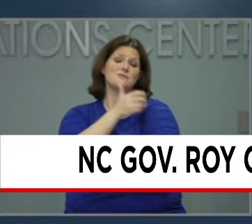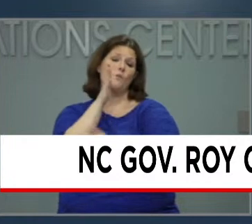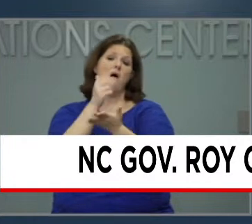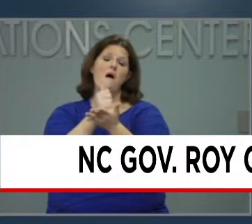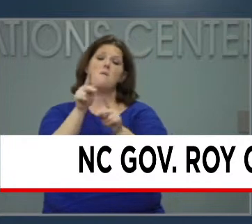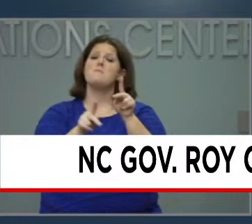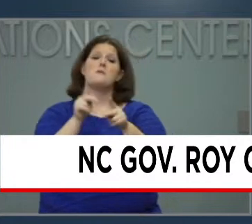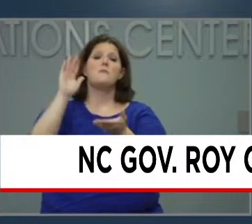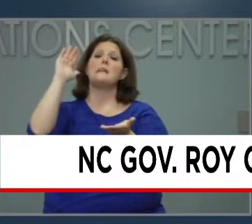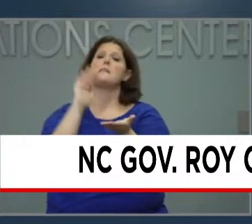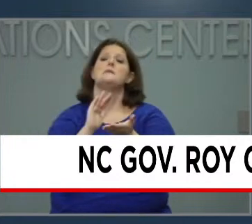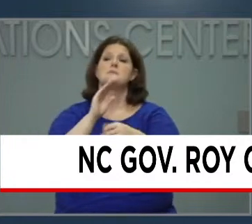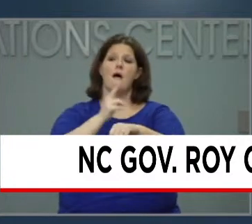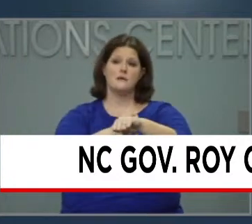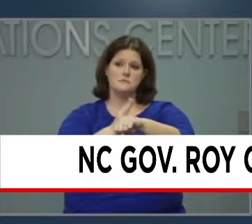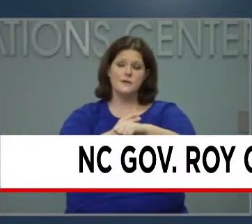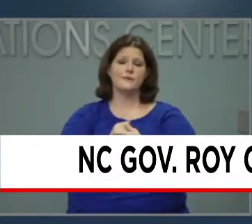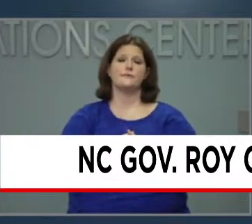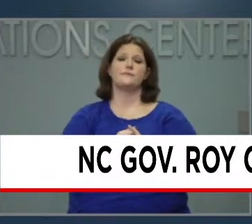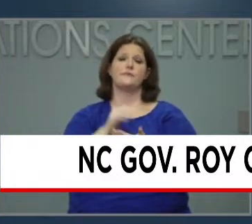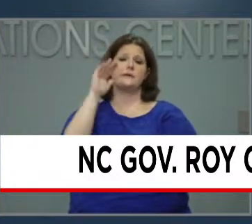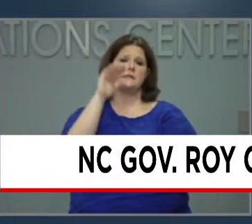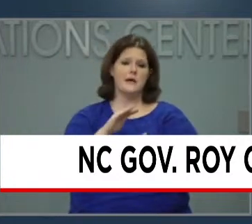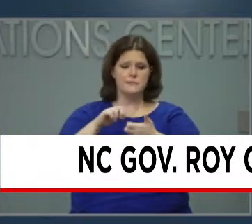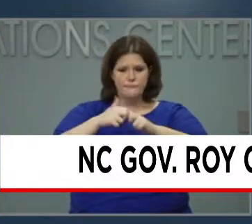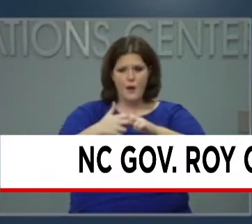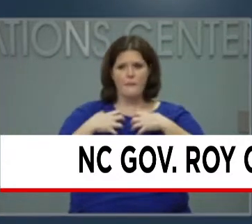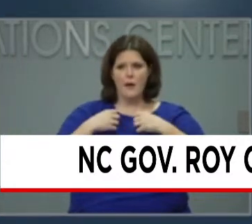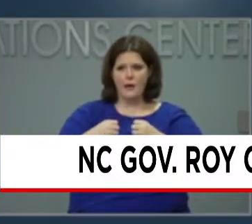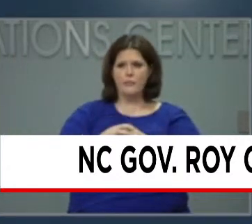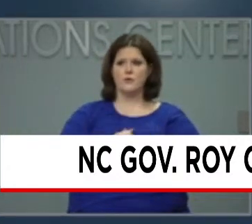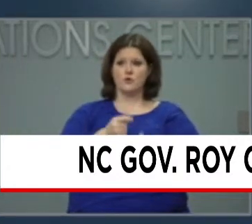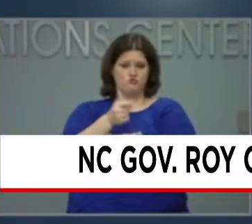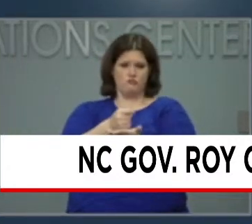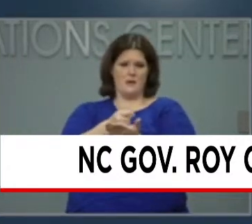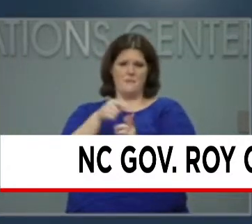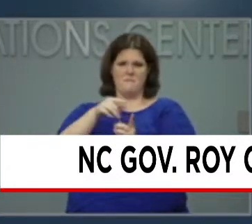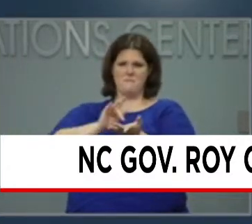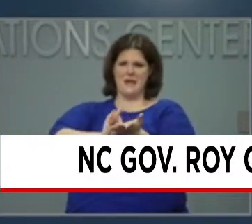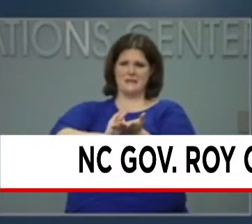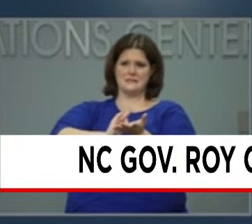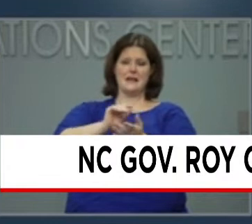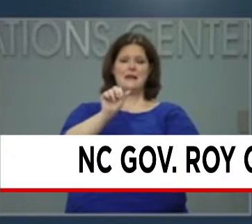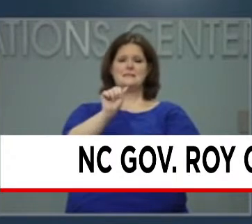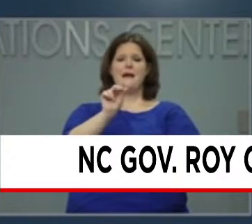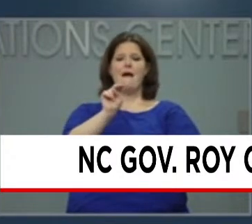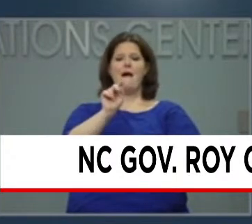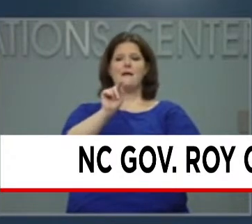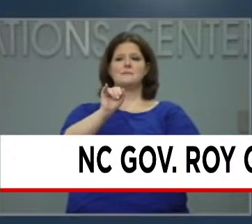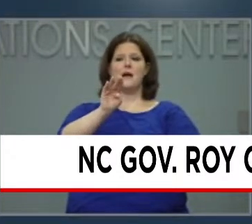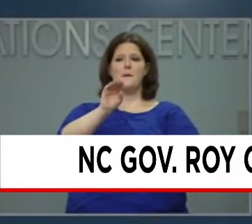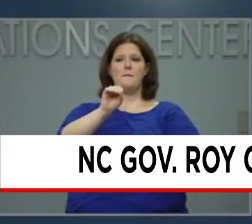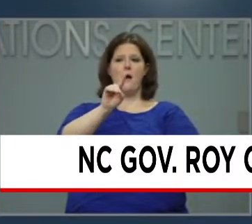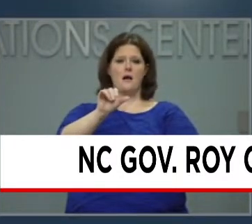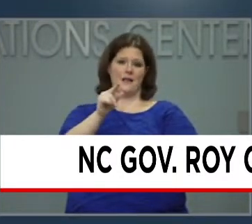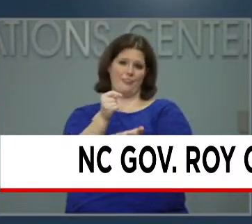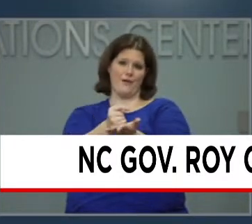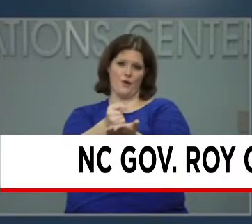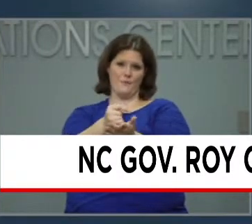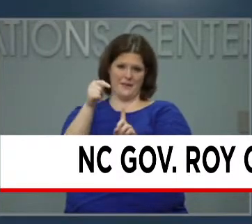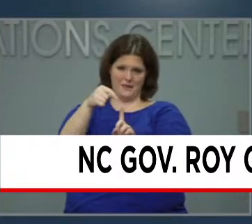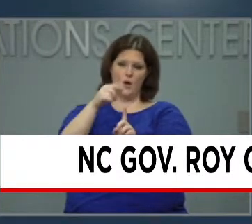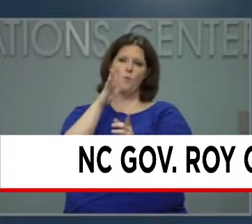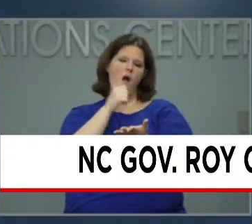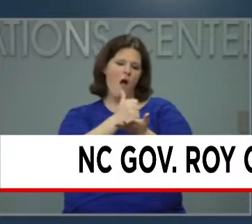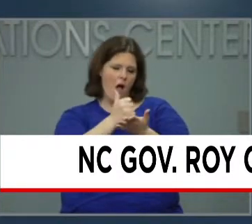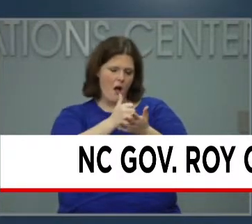the virus, the treatment, which is a monoclonal antibody therapy, may reduce the risk of hospitalization and severity of